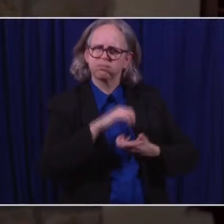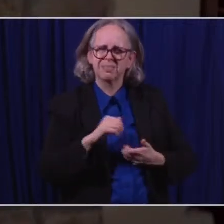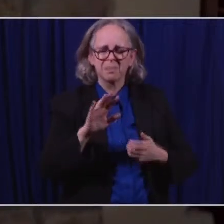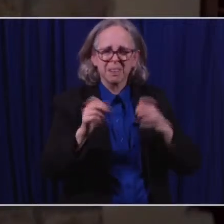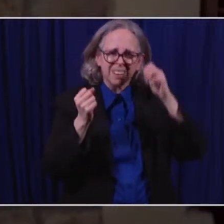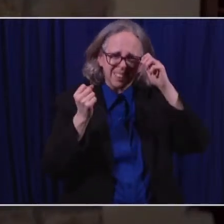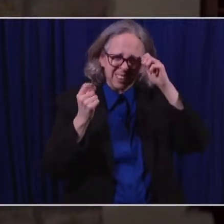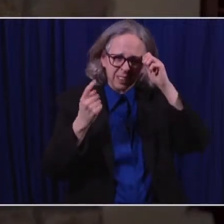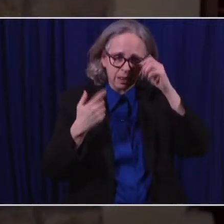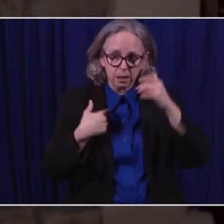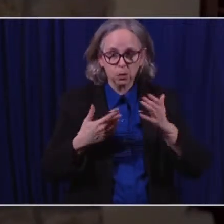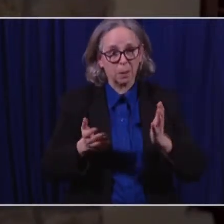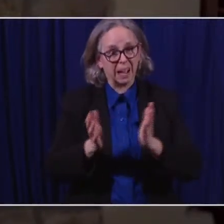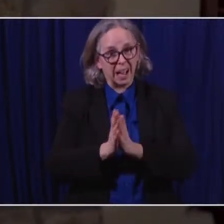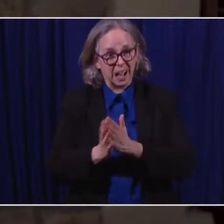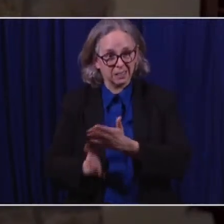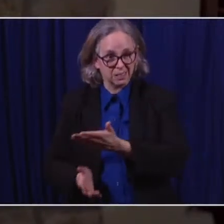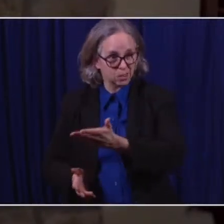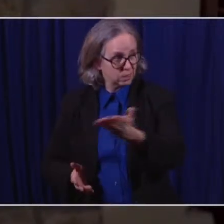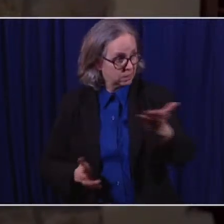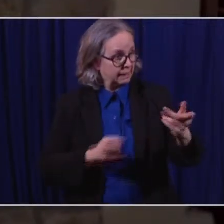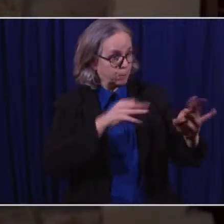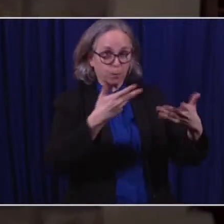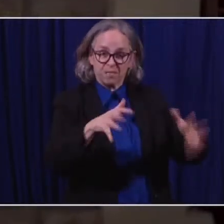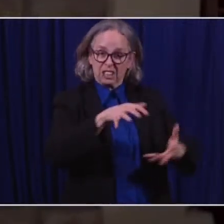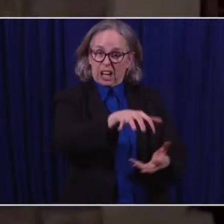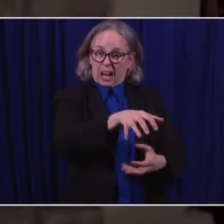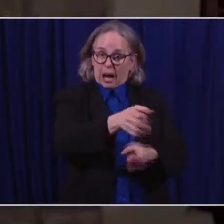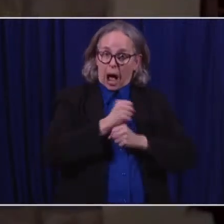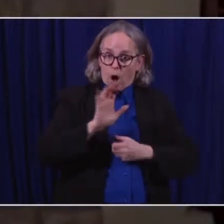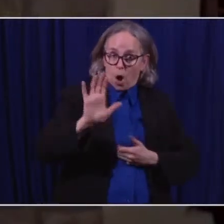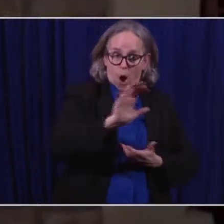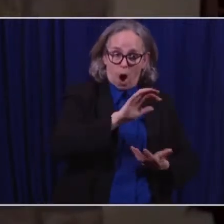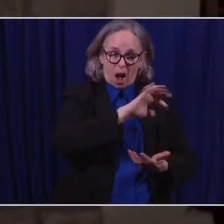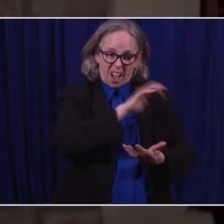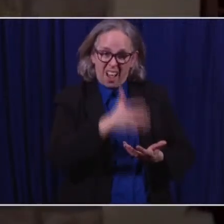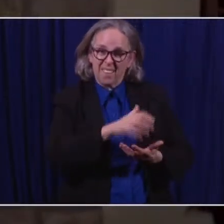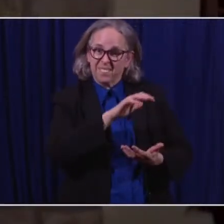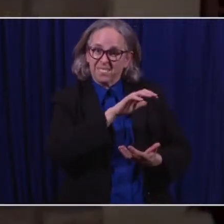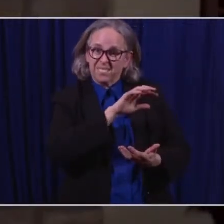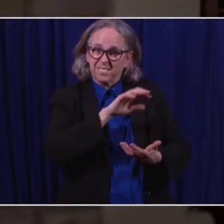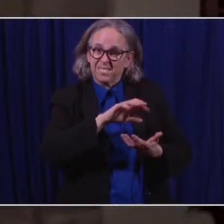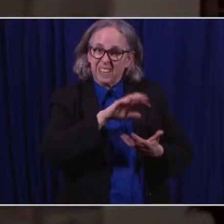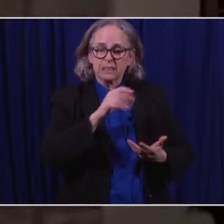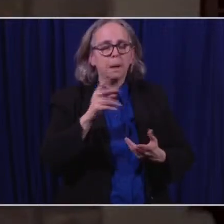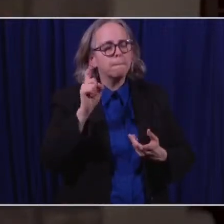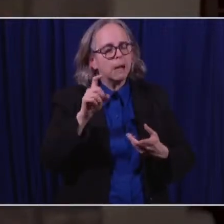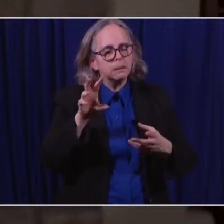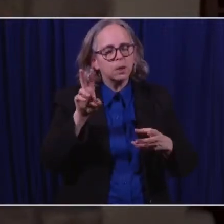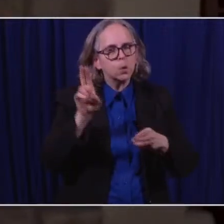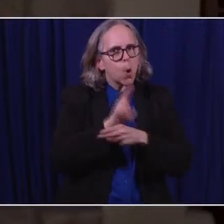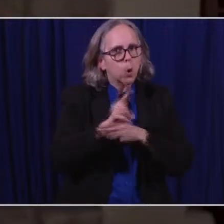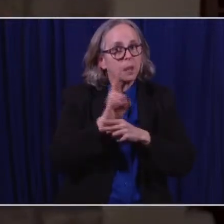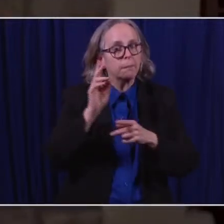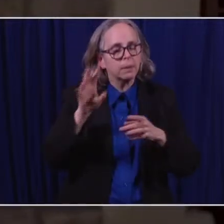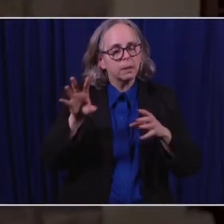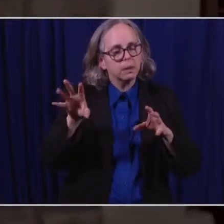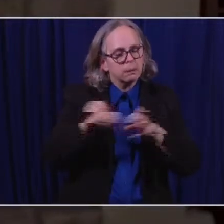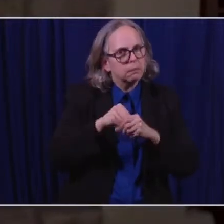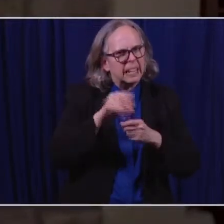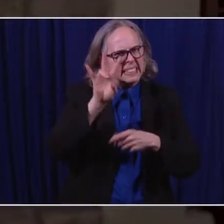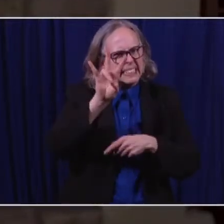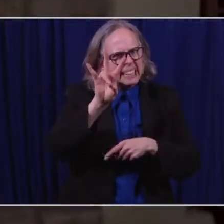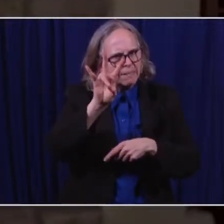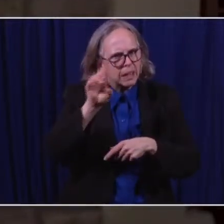vaccinate within 7 days. We'd love for them to do it in 4, but we've given them 7 to do that as far as scheduling. So if you pick